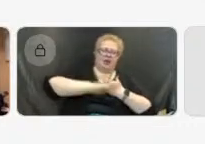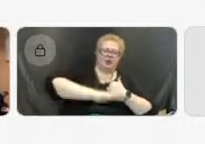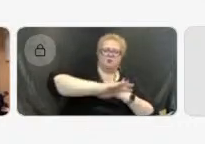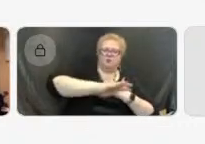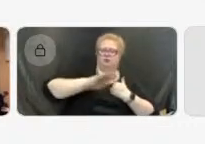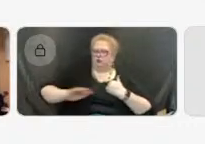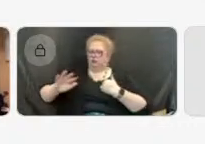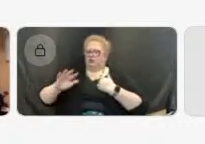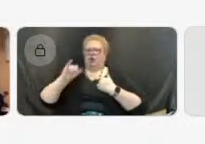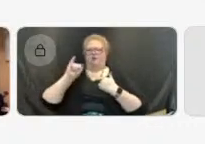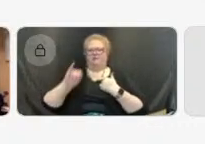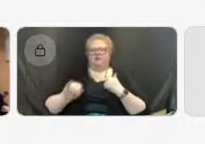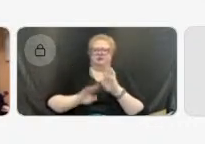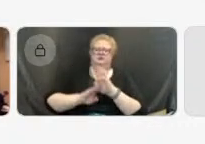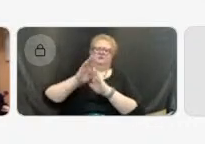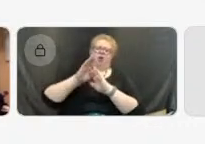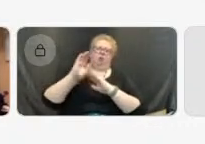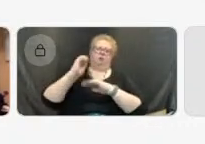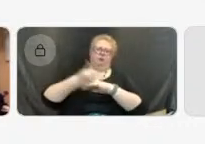please.